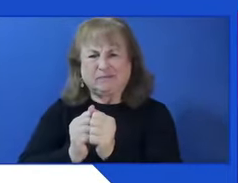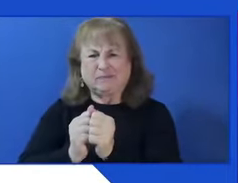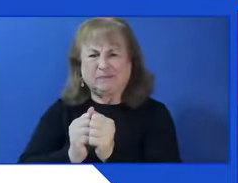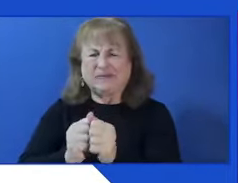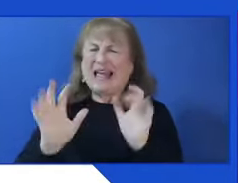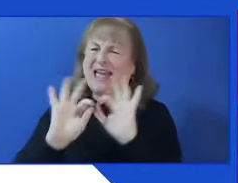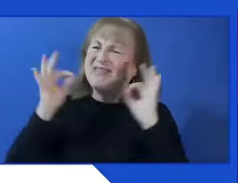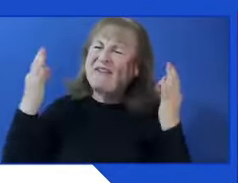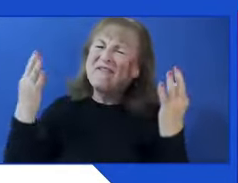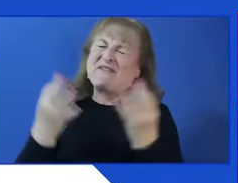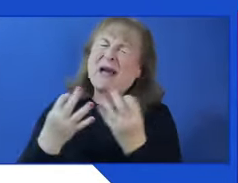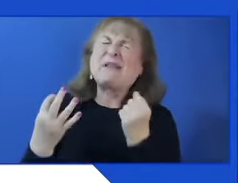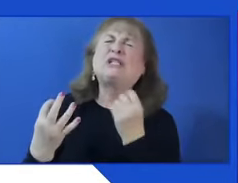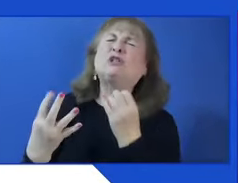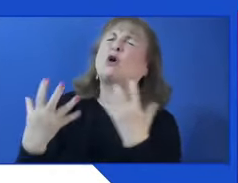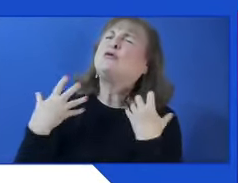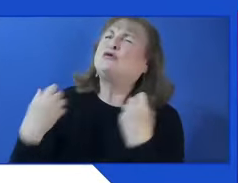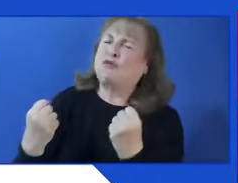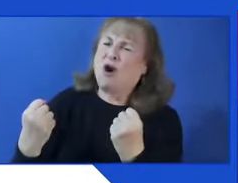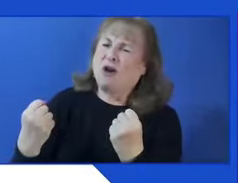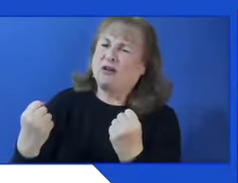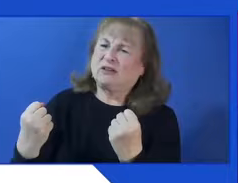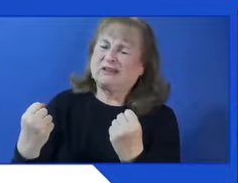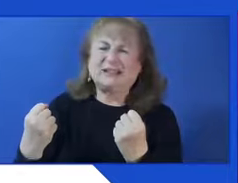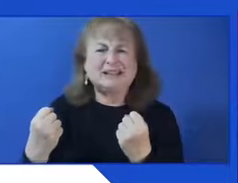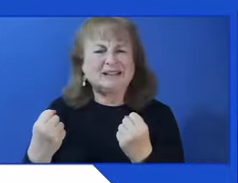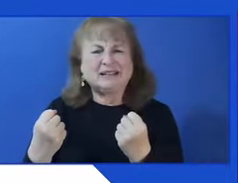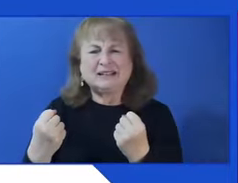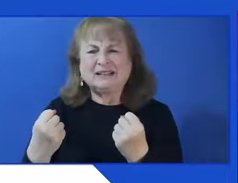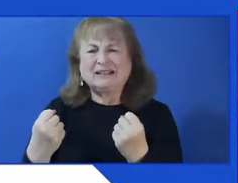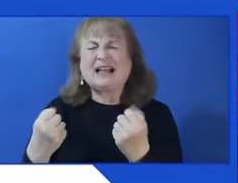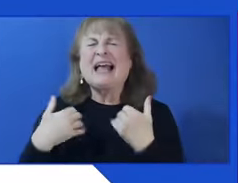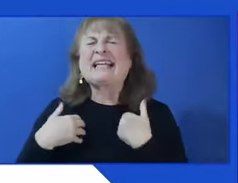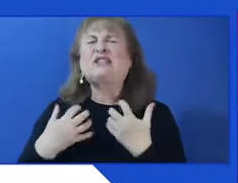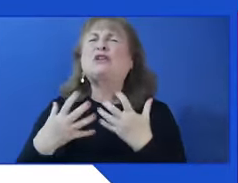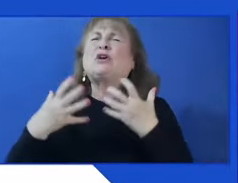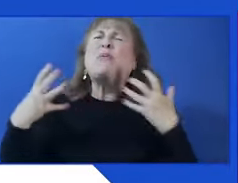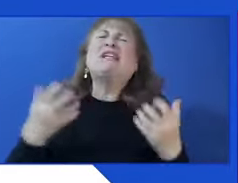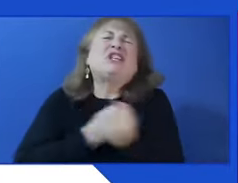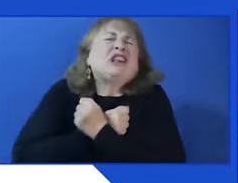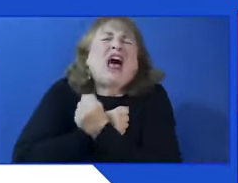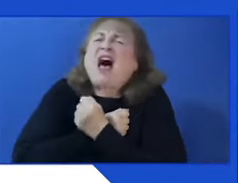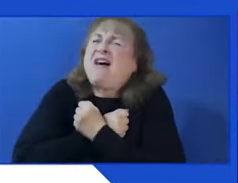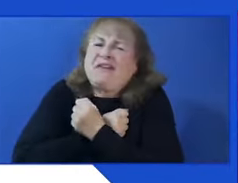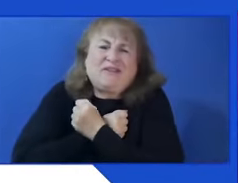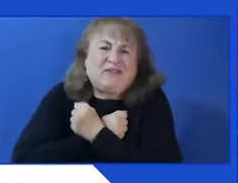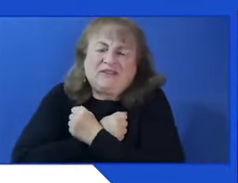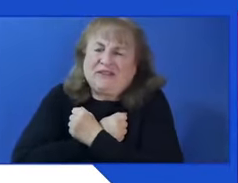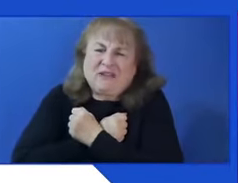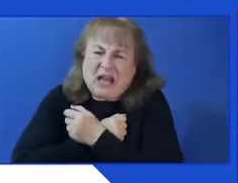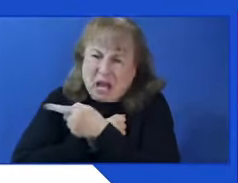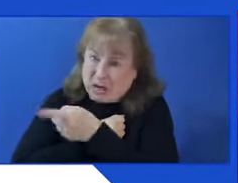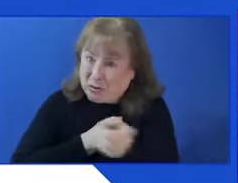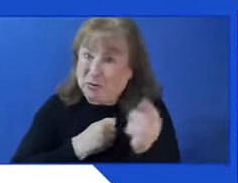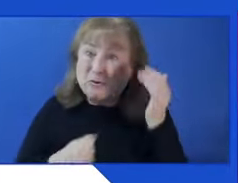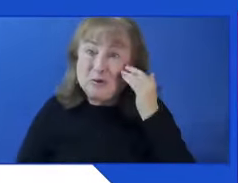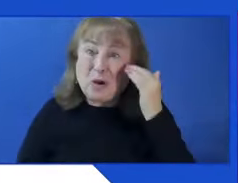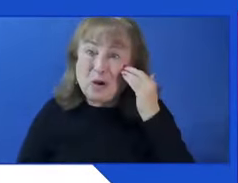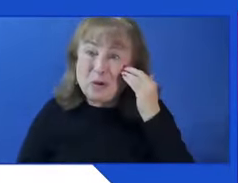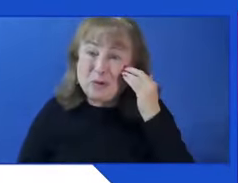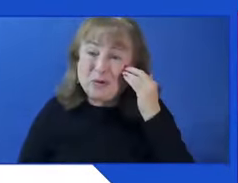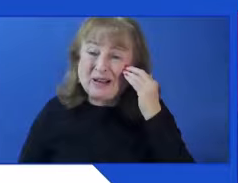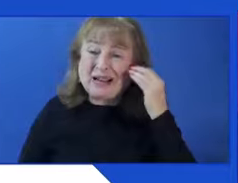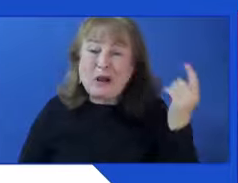Family which is so strong, which is has so much love. And you know that there is